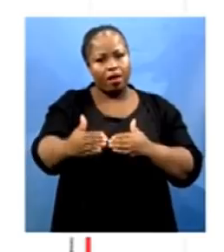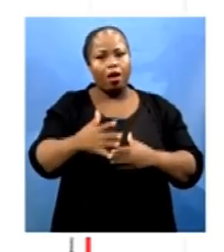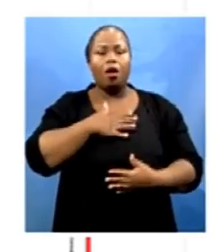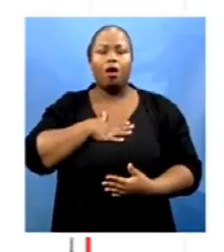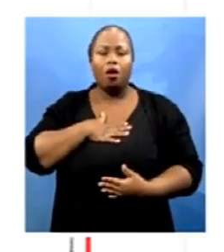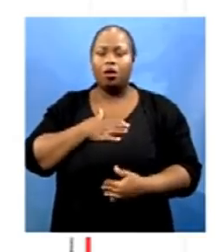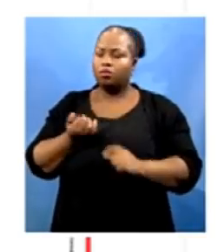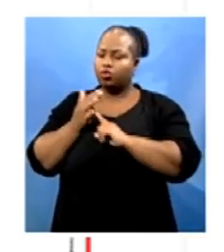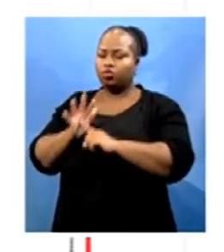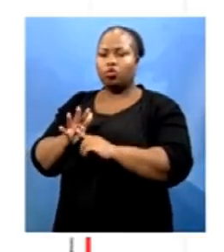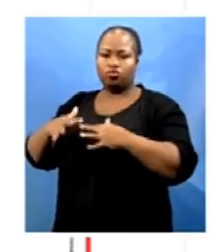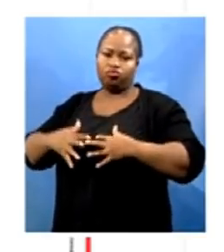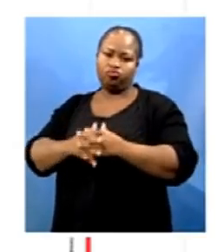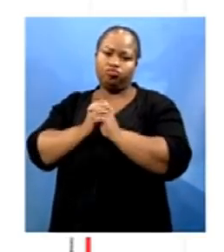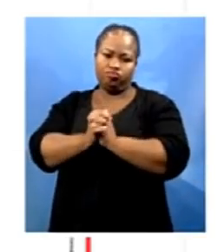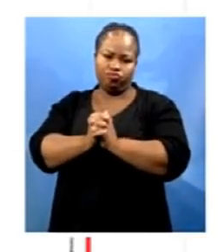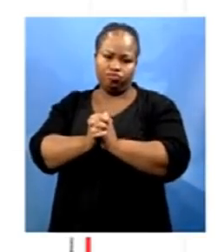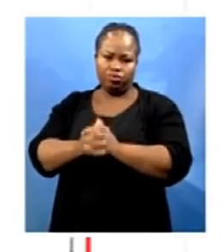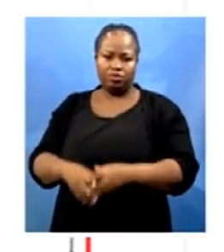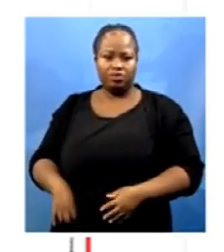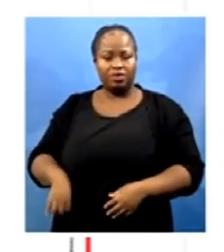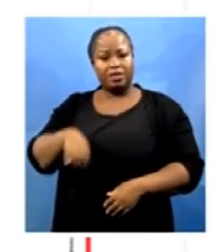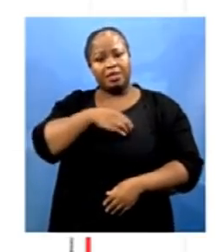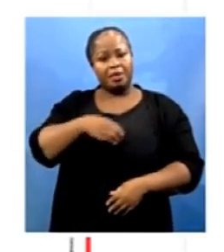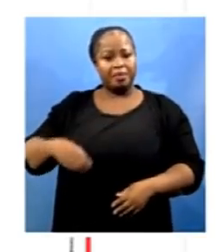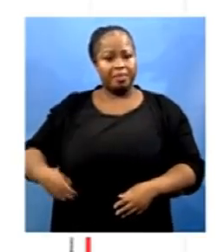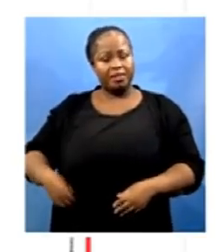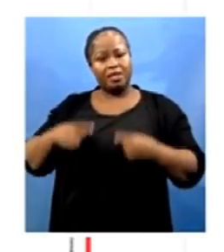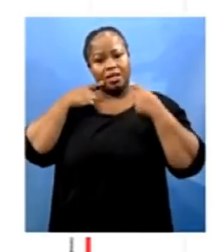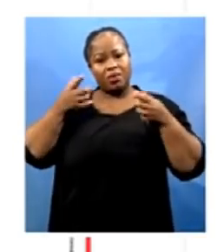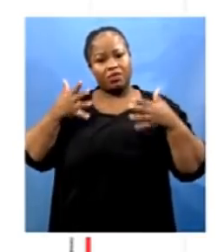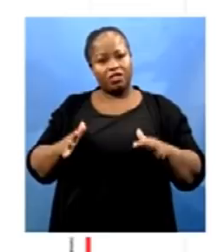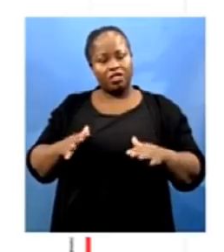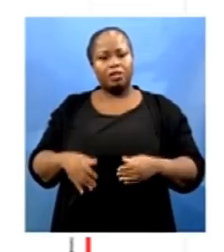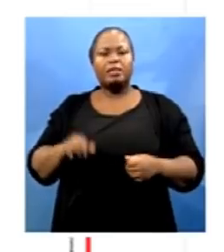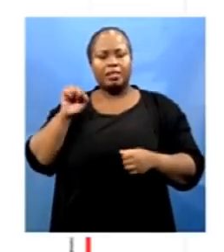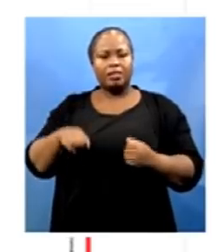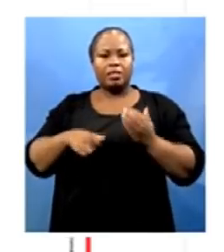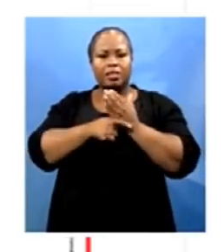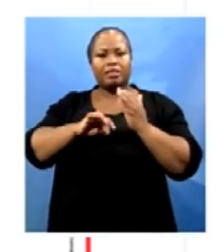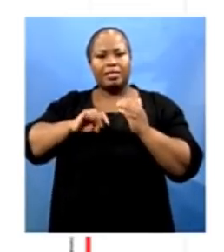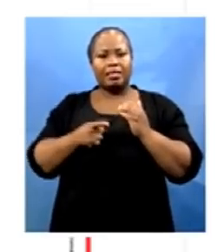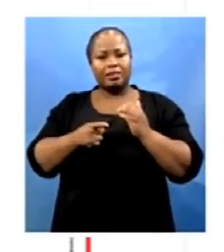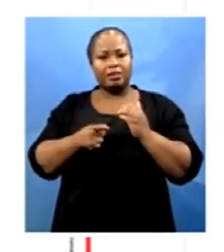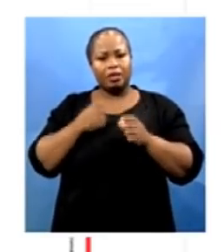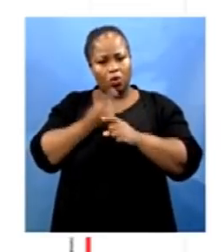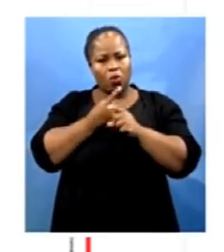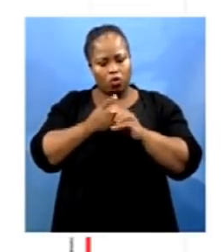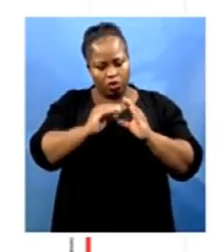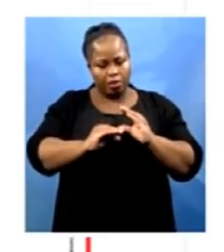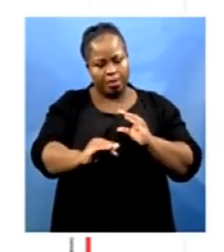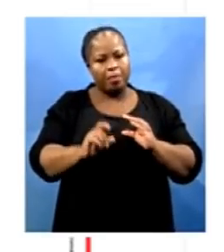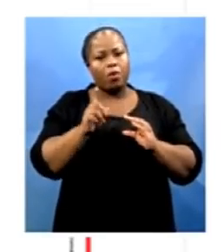President Ramaphosa reflected this week, taxpayers who donate to the Solidarity Fund will be able to claim a deduction from